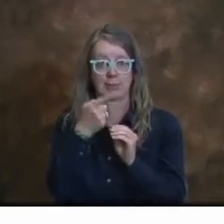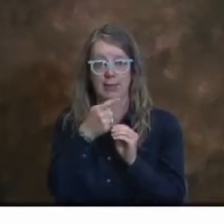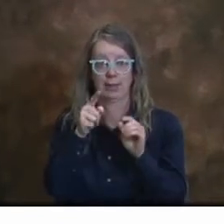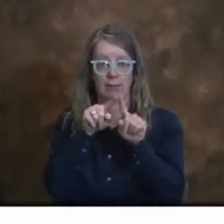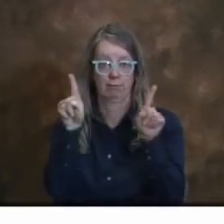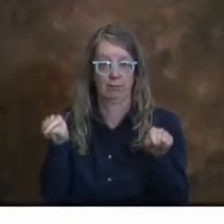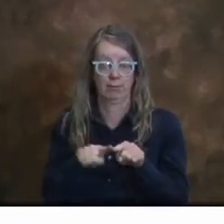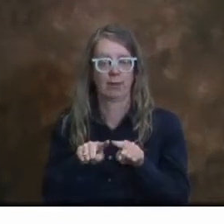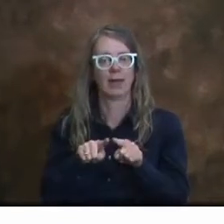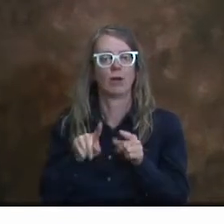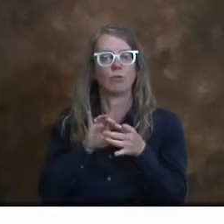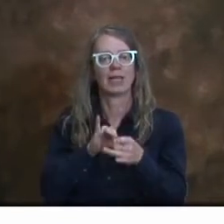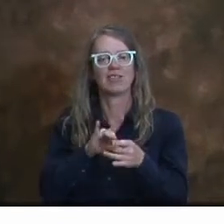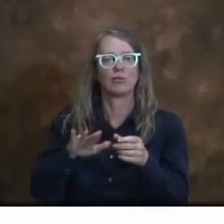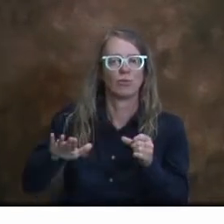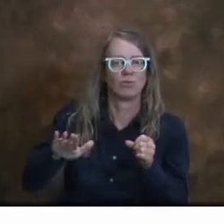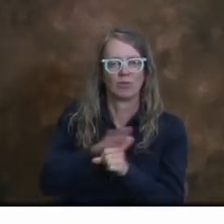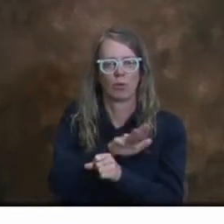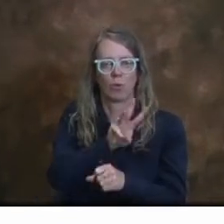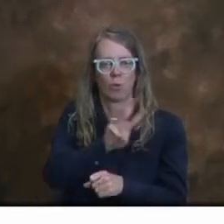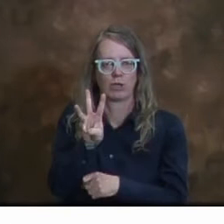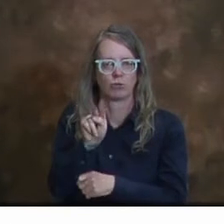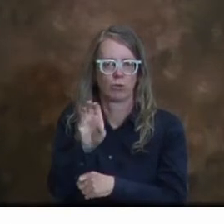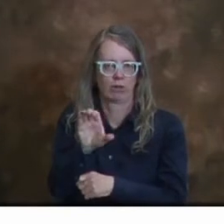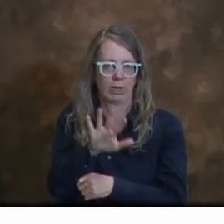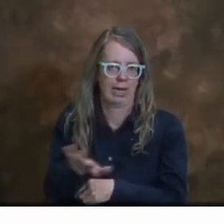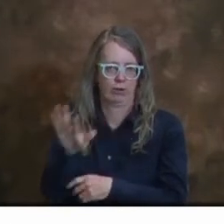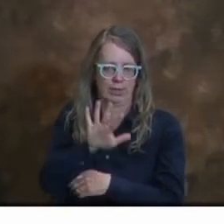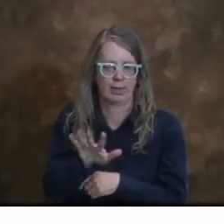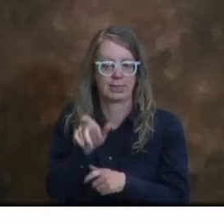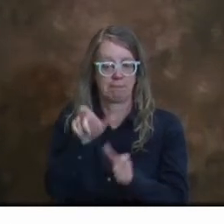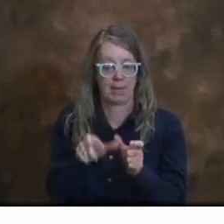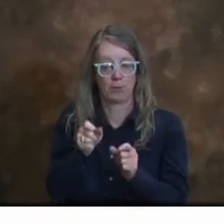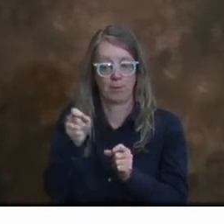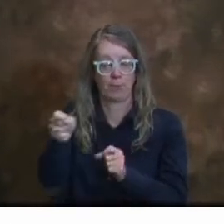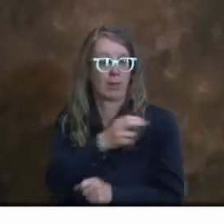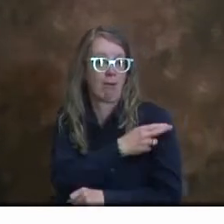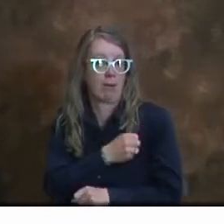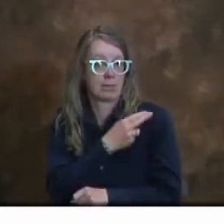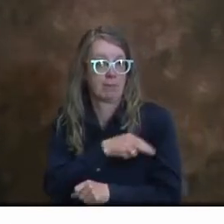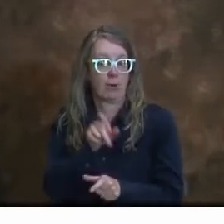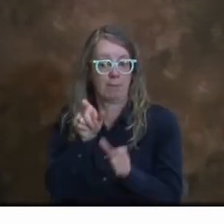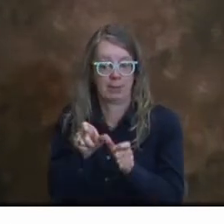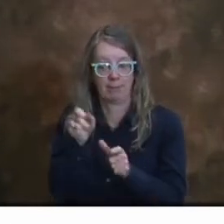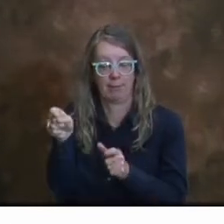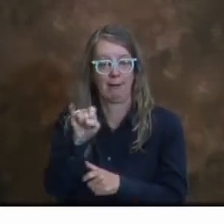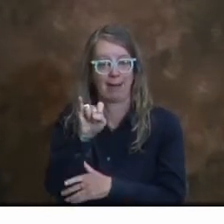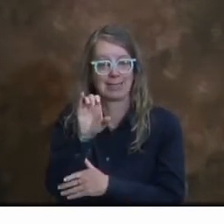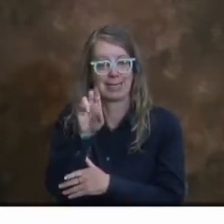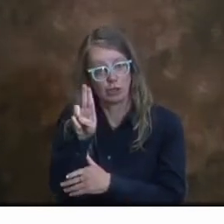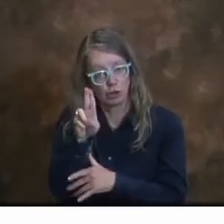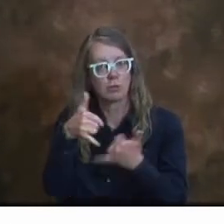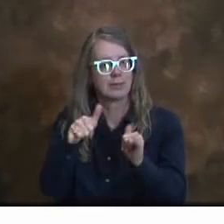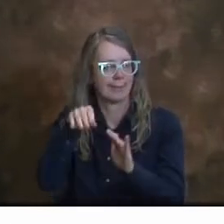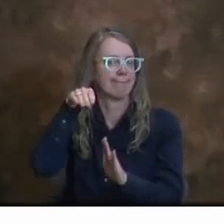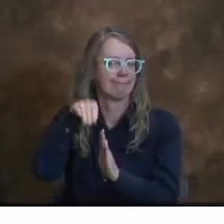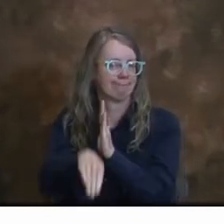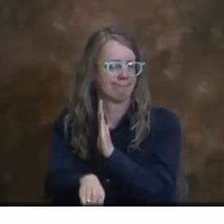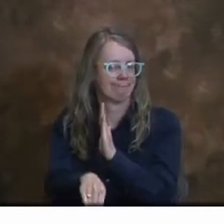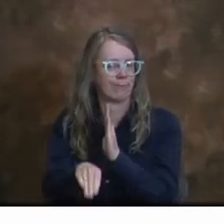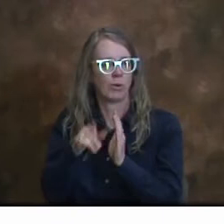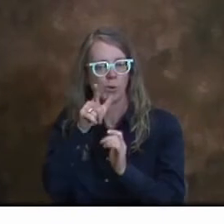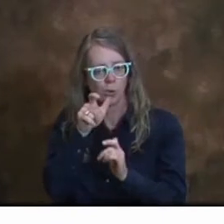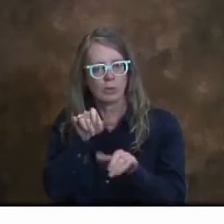entire Western North Carolina region. Hospitalizations and ICUs continue to decline. Within the Mission Health